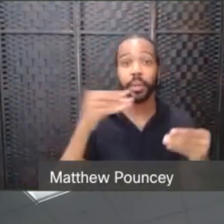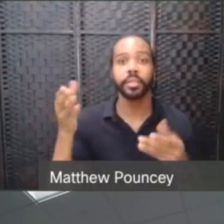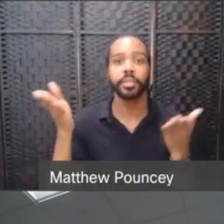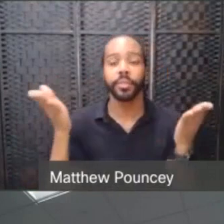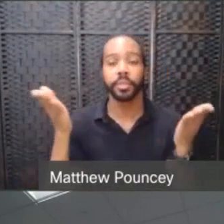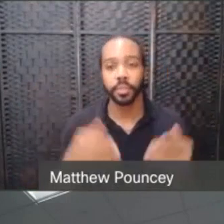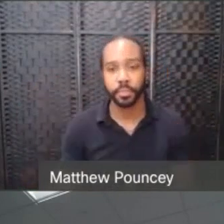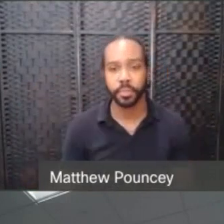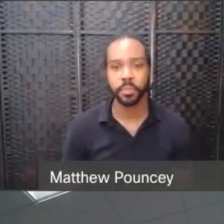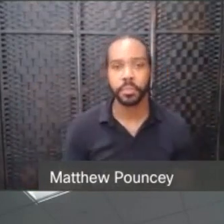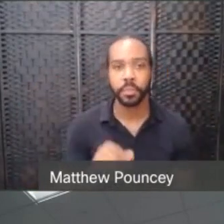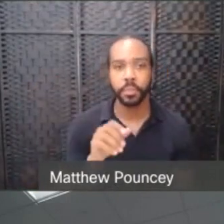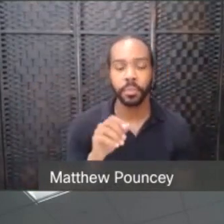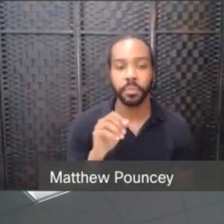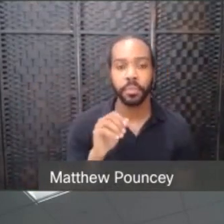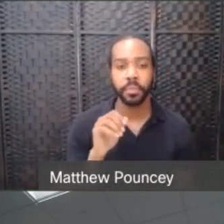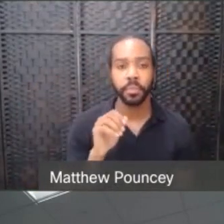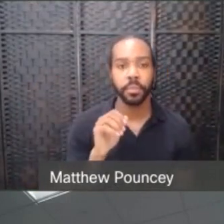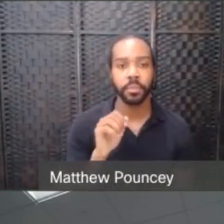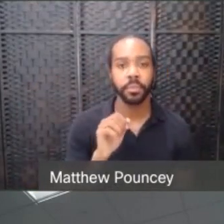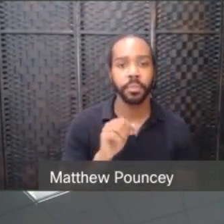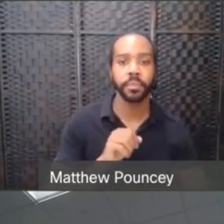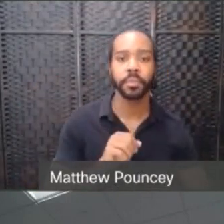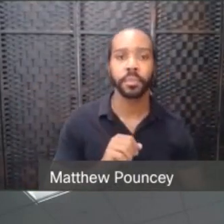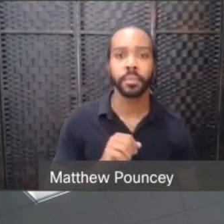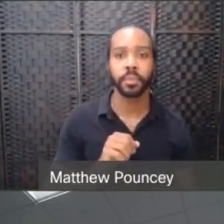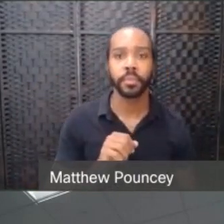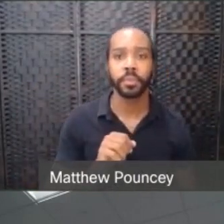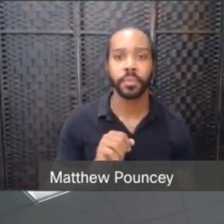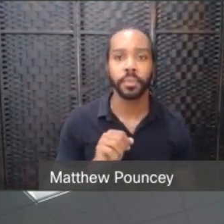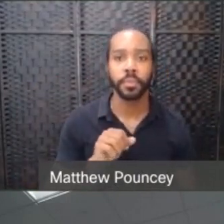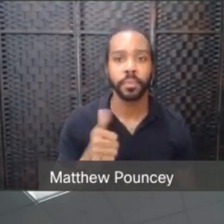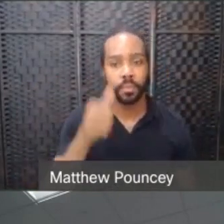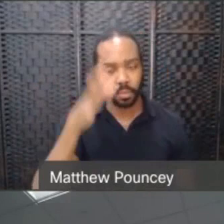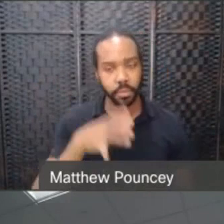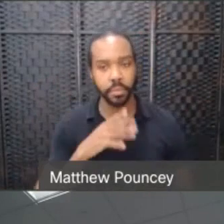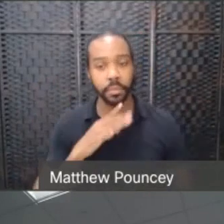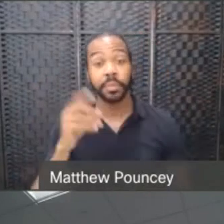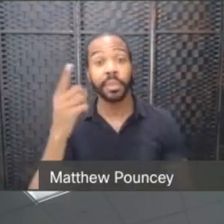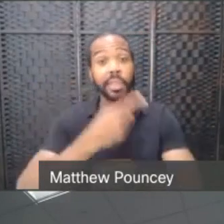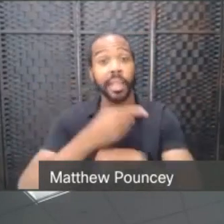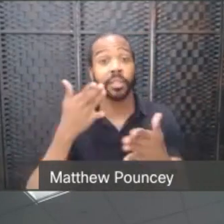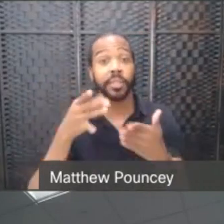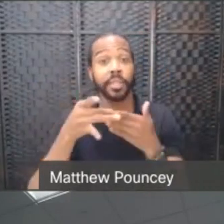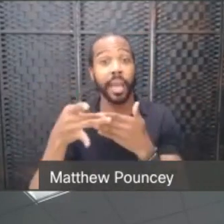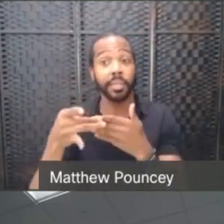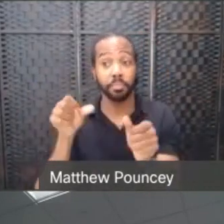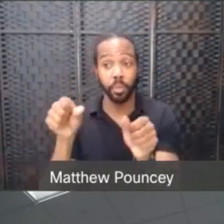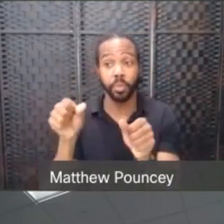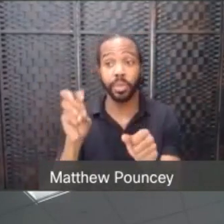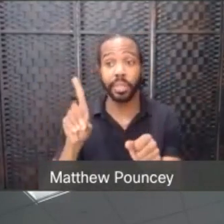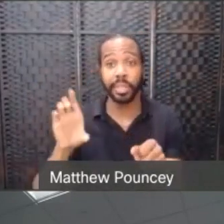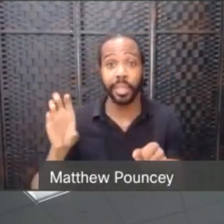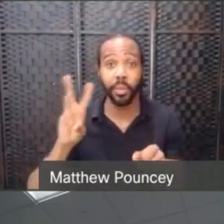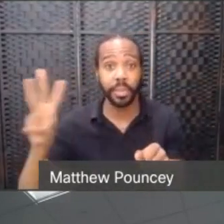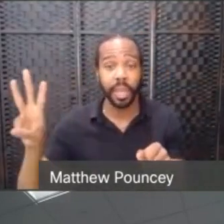I would also just add that the day services, adult day services guidance that was on the DC Health website has been removed for quite